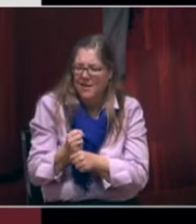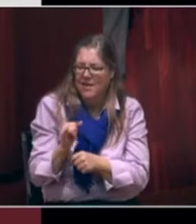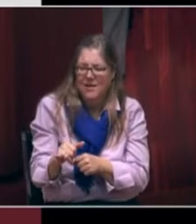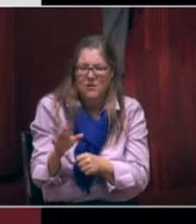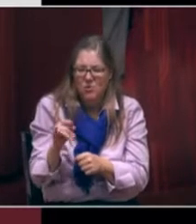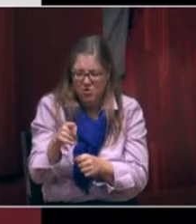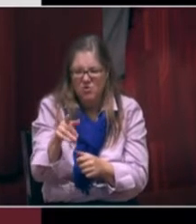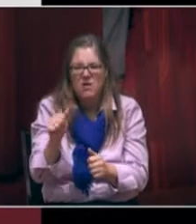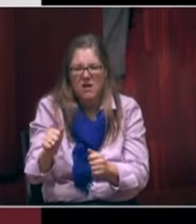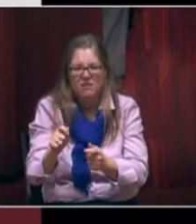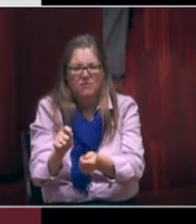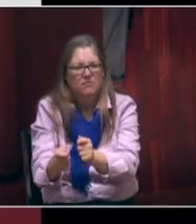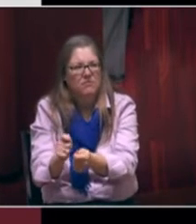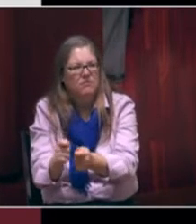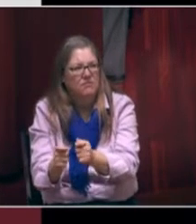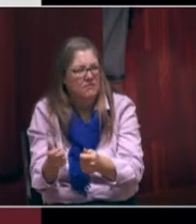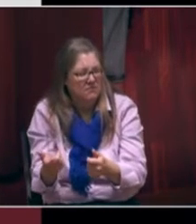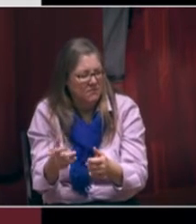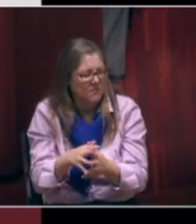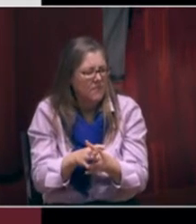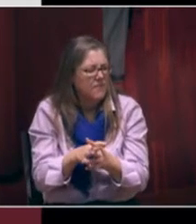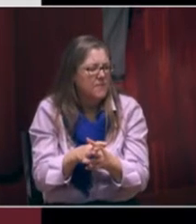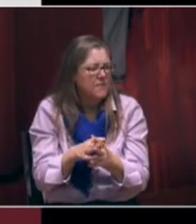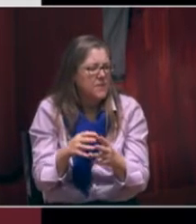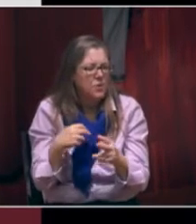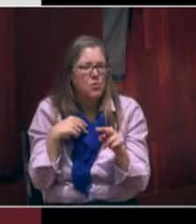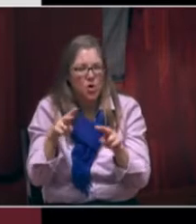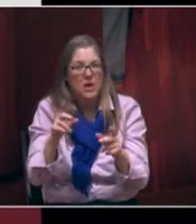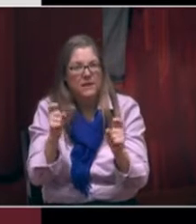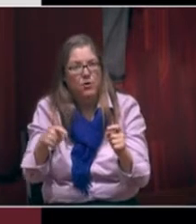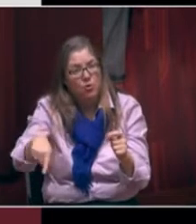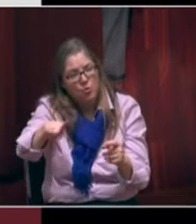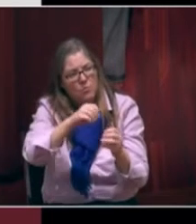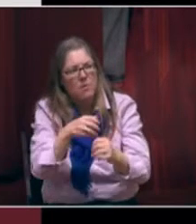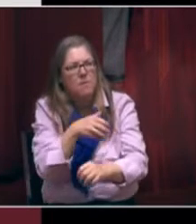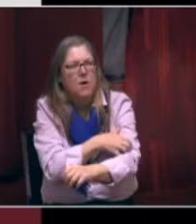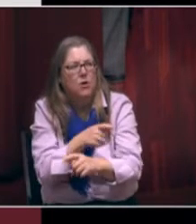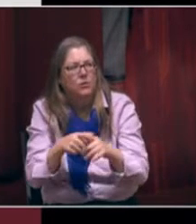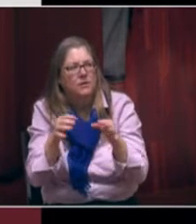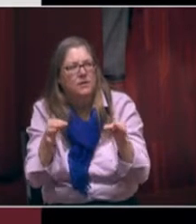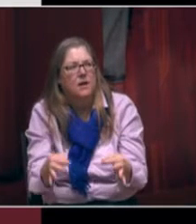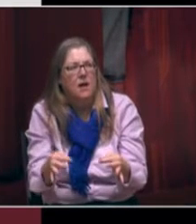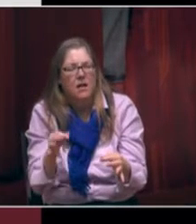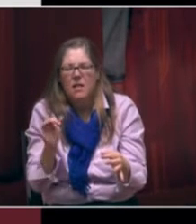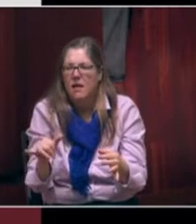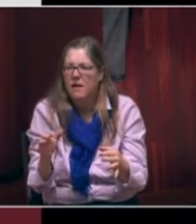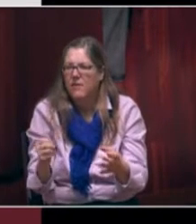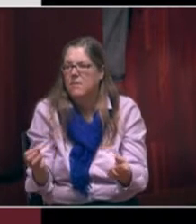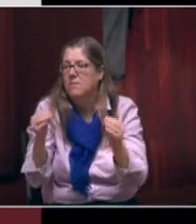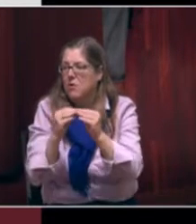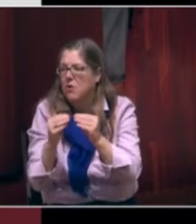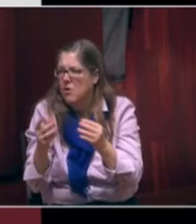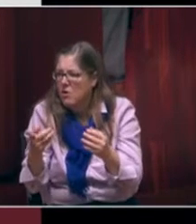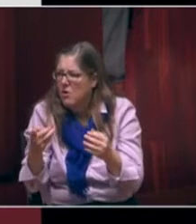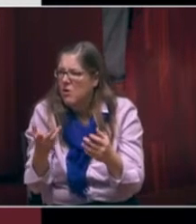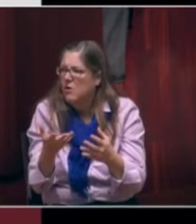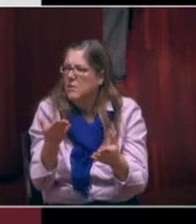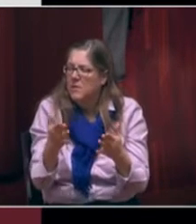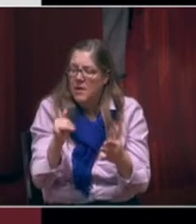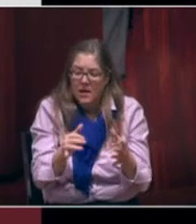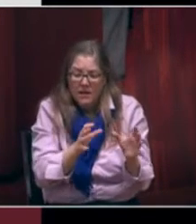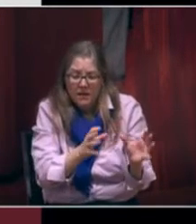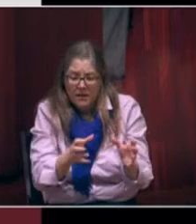and you could handle those lots. What we're looking at is giving you more power to drive that even further. Let's say you might want to break those record groups